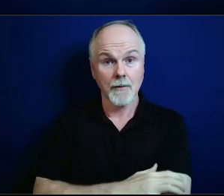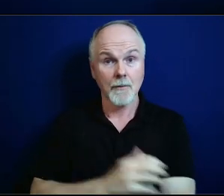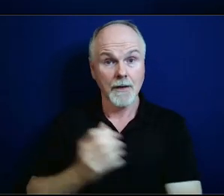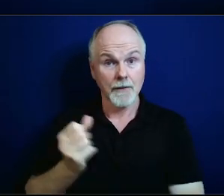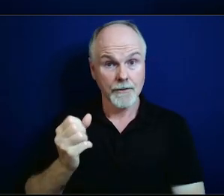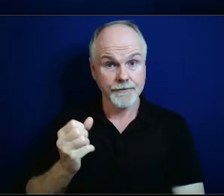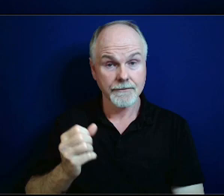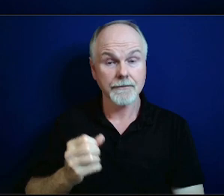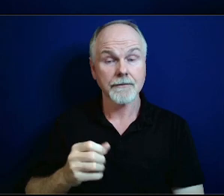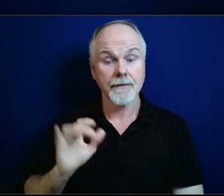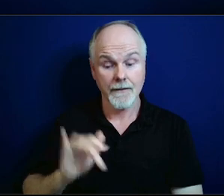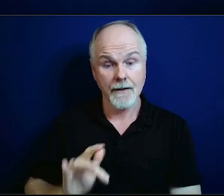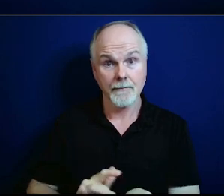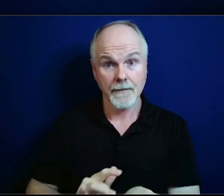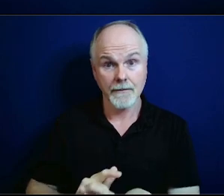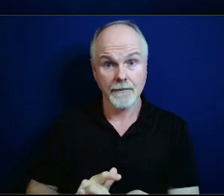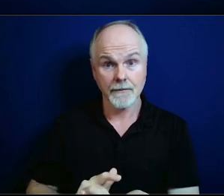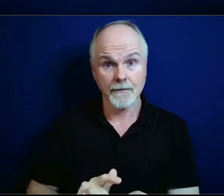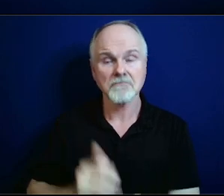as recommended.